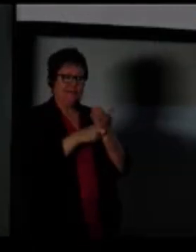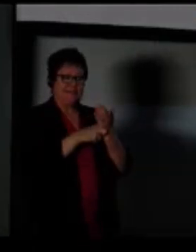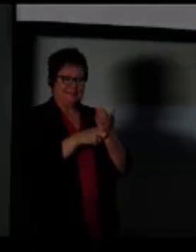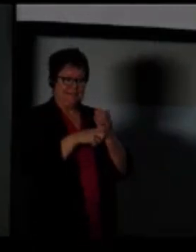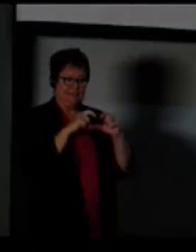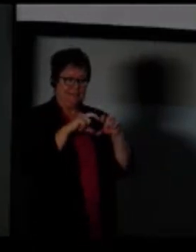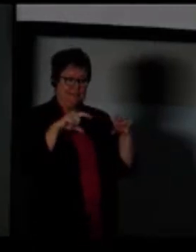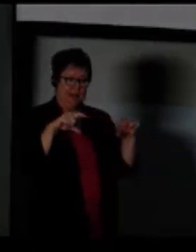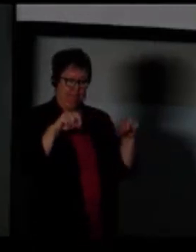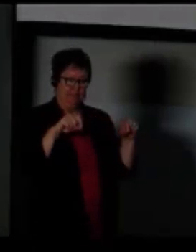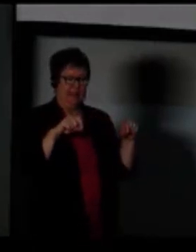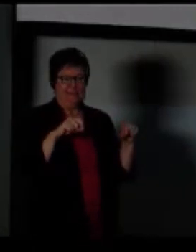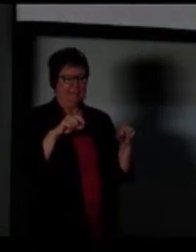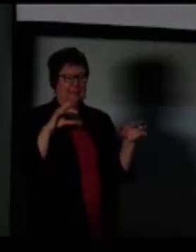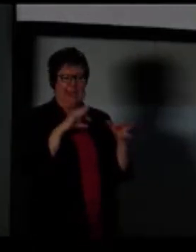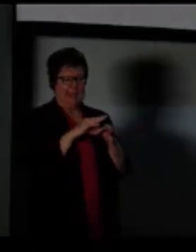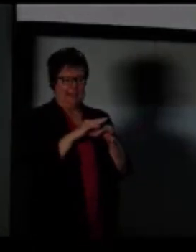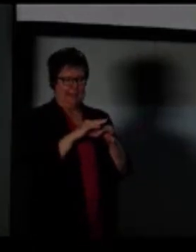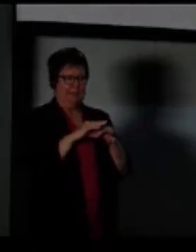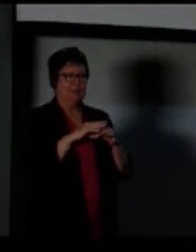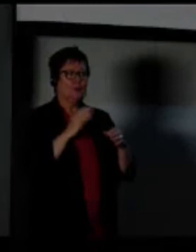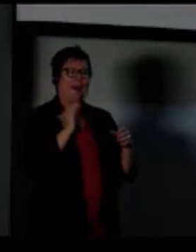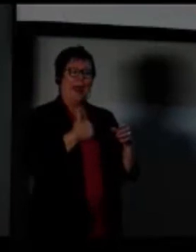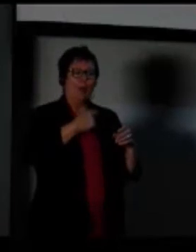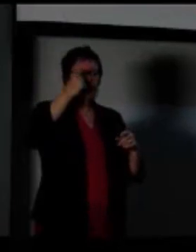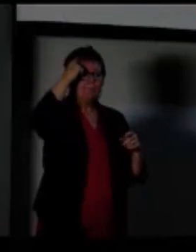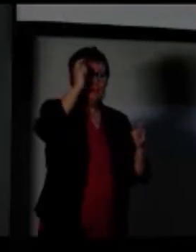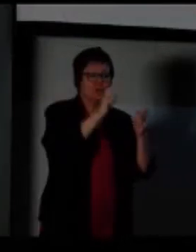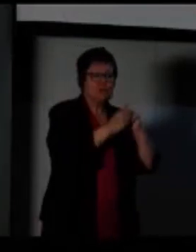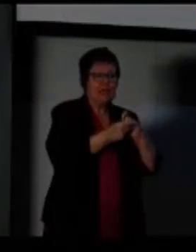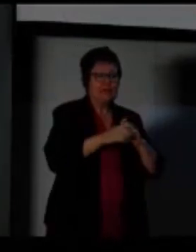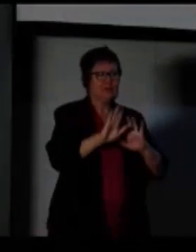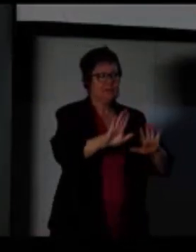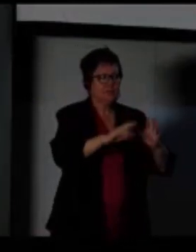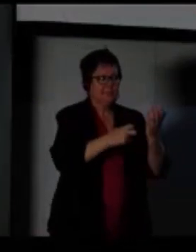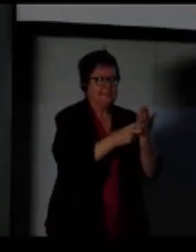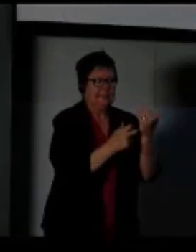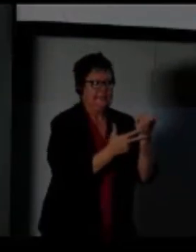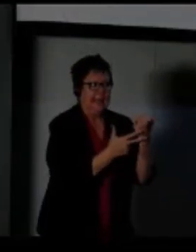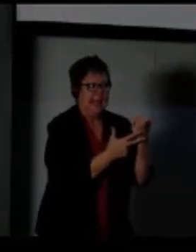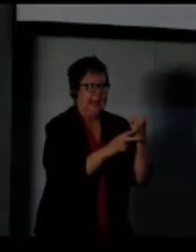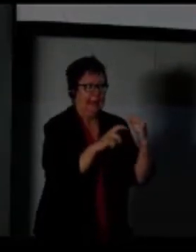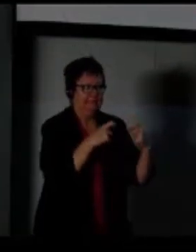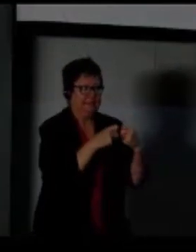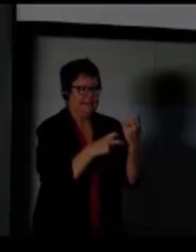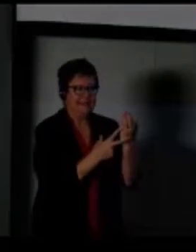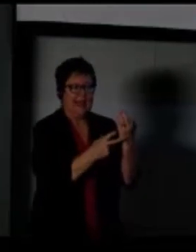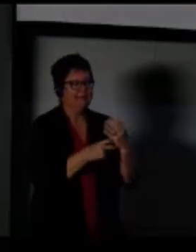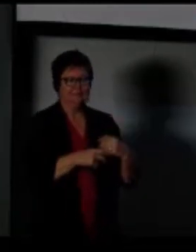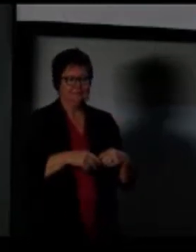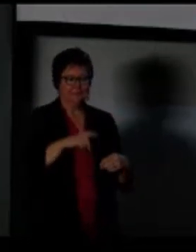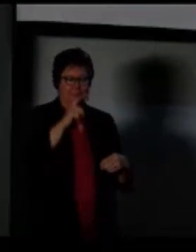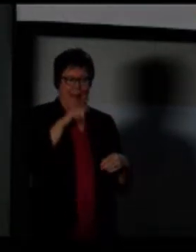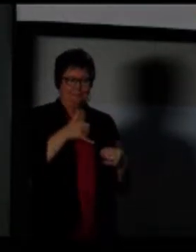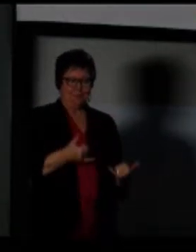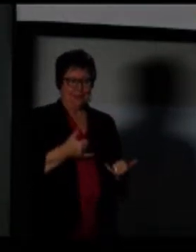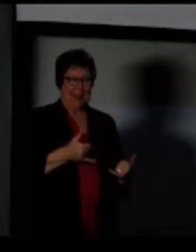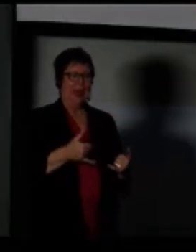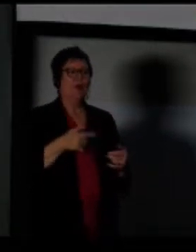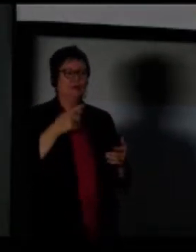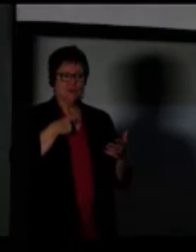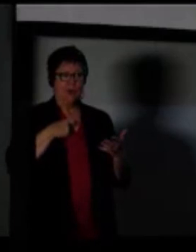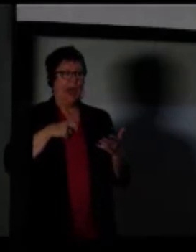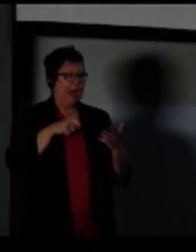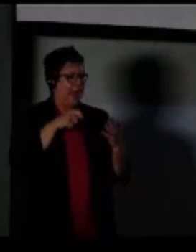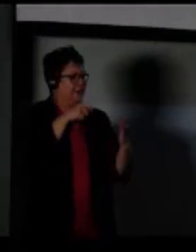that the change in mental attitude is we tell people don't throw away your ticket stub. So once the visitor has collected her object,